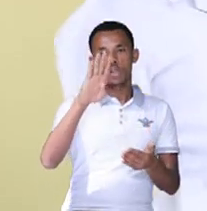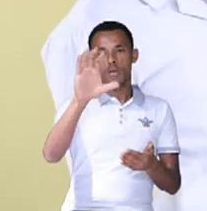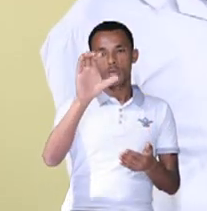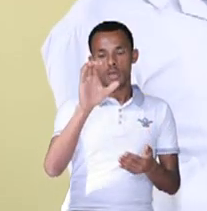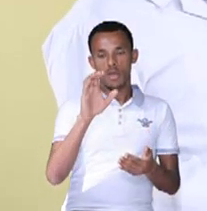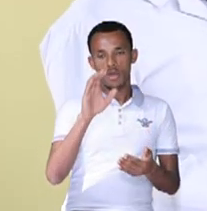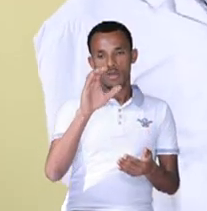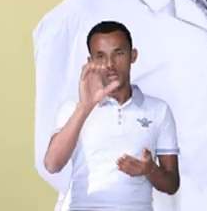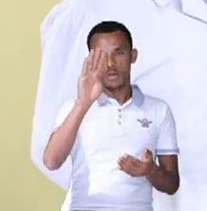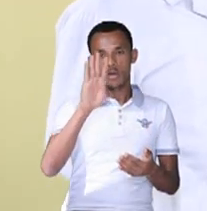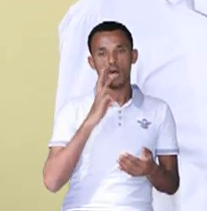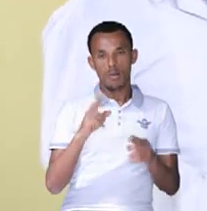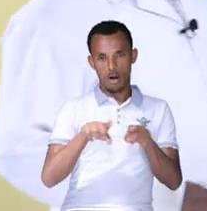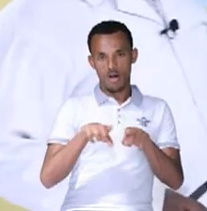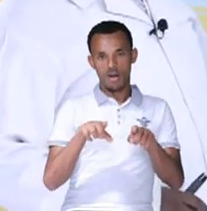are parallel.